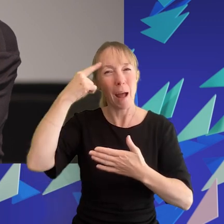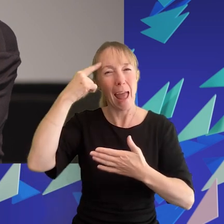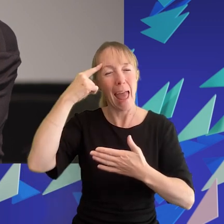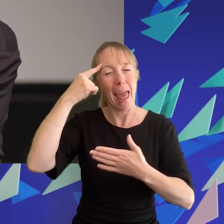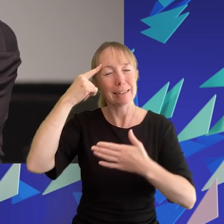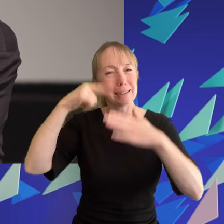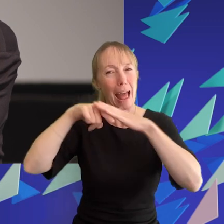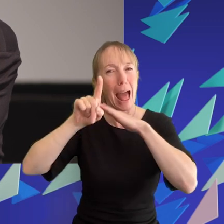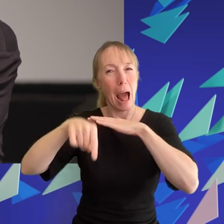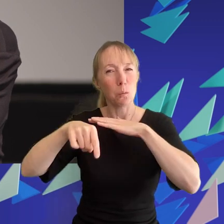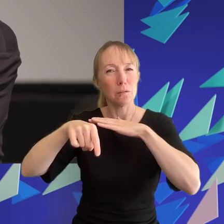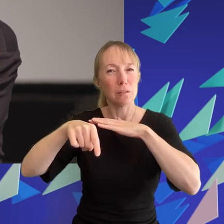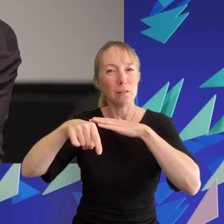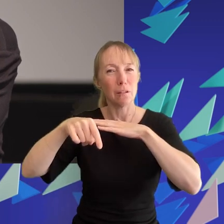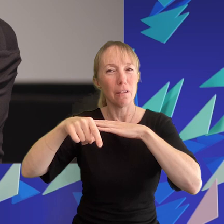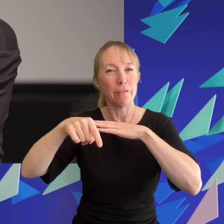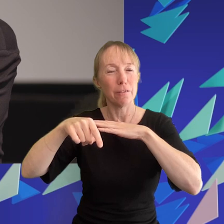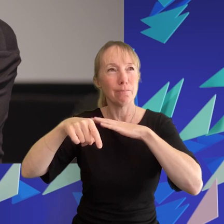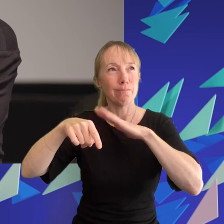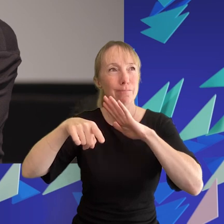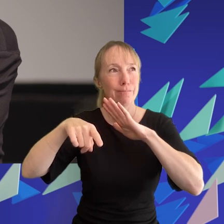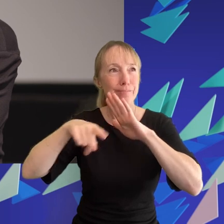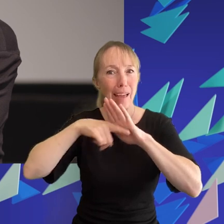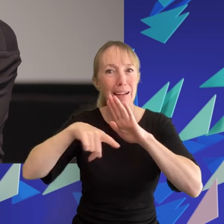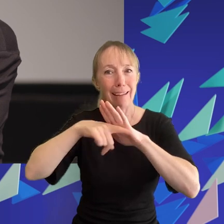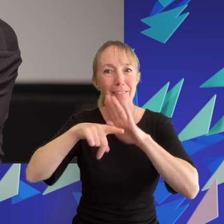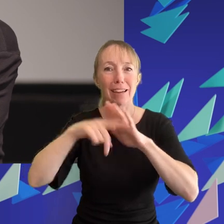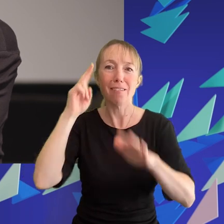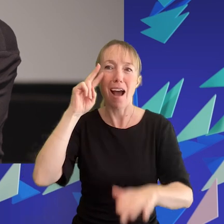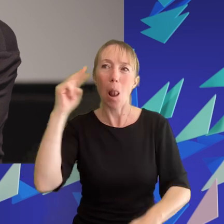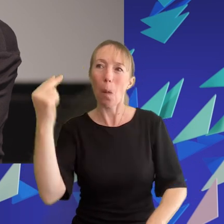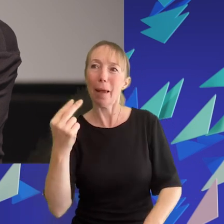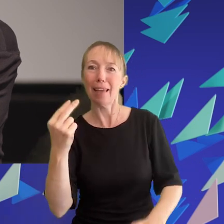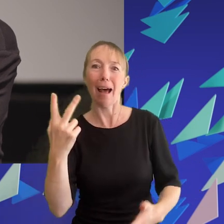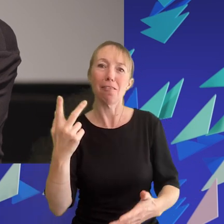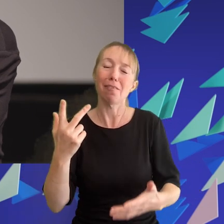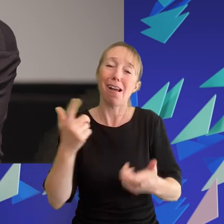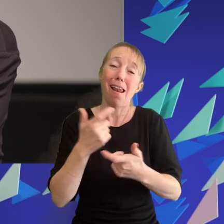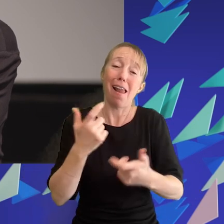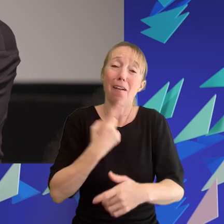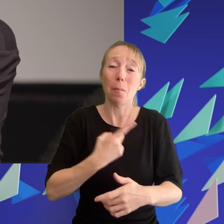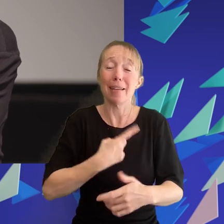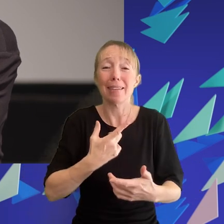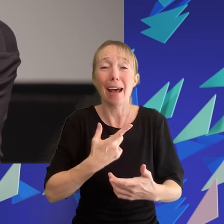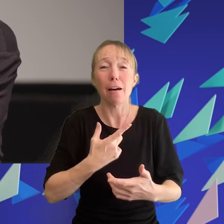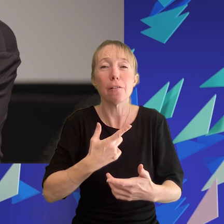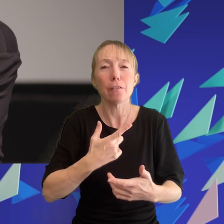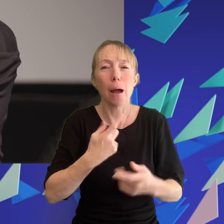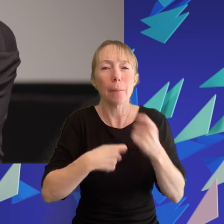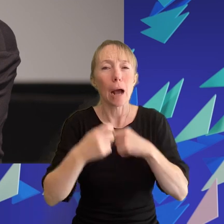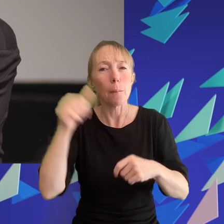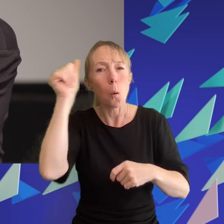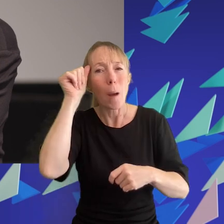own mind and see myself and laugh about myself and be conscious of the voice inside